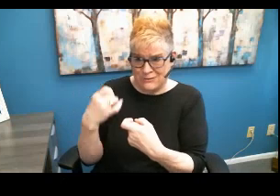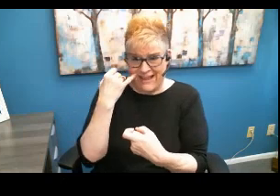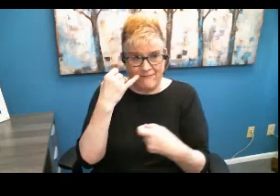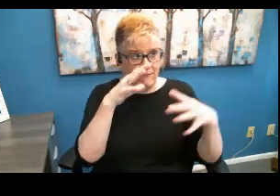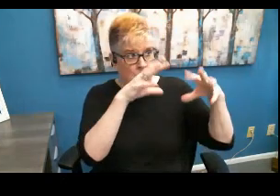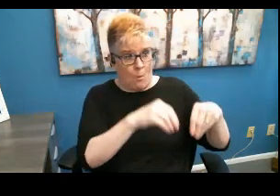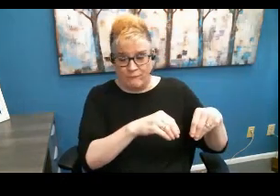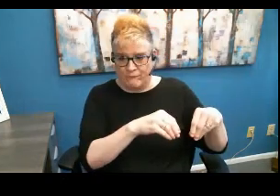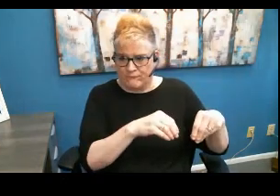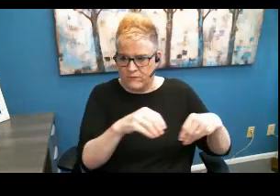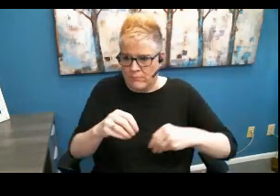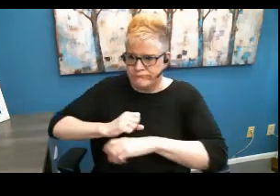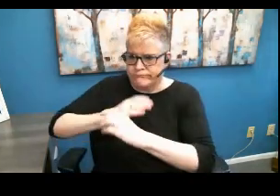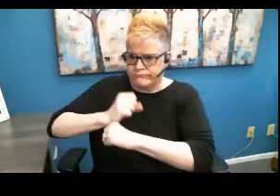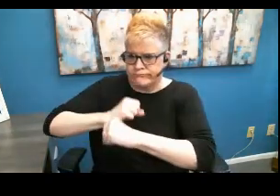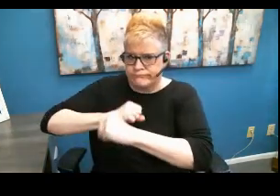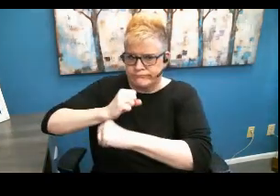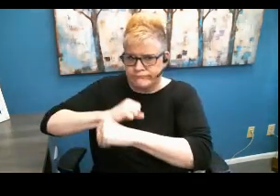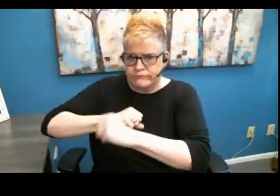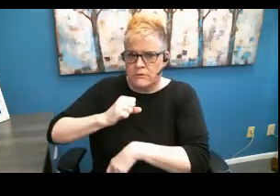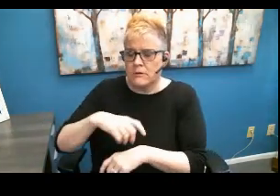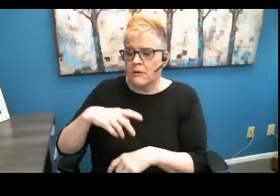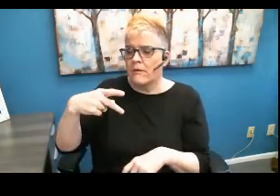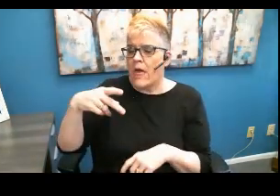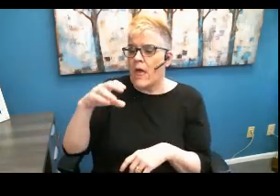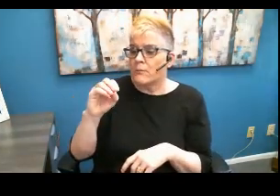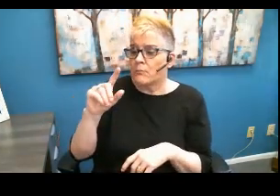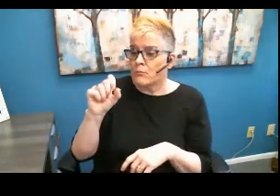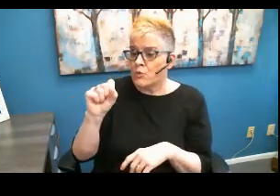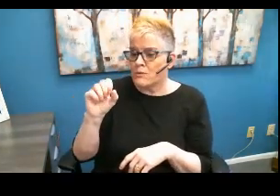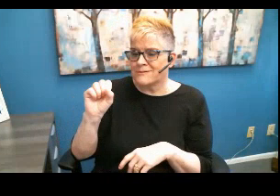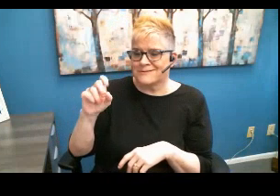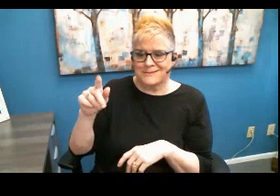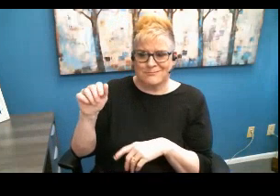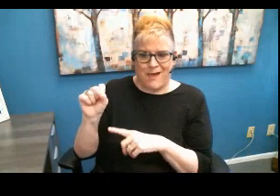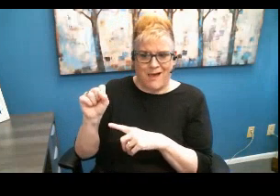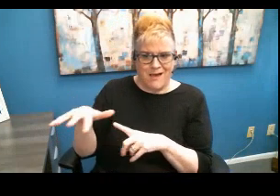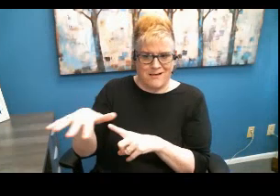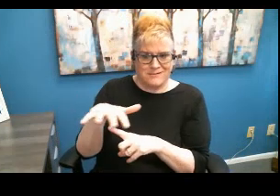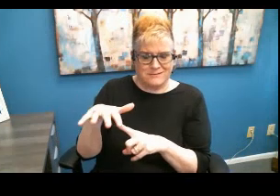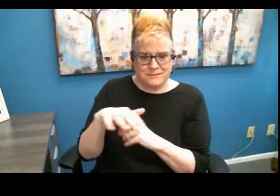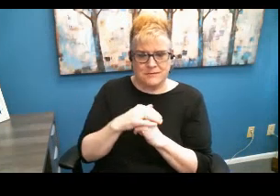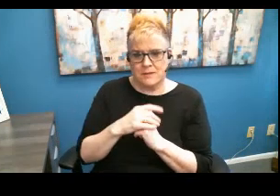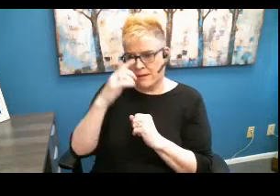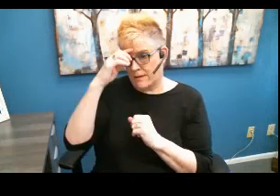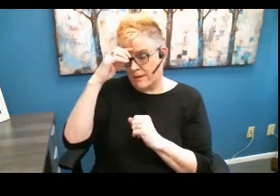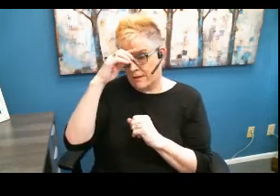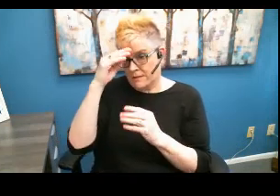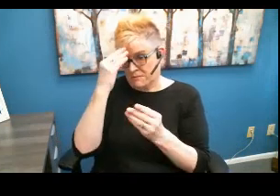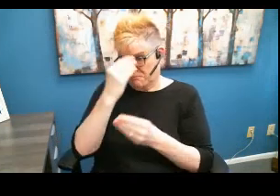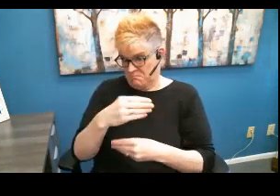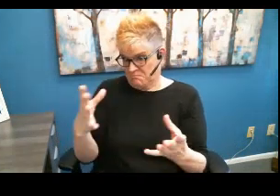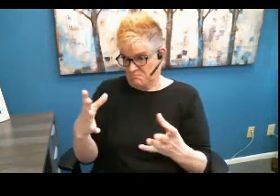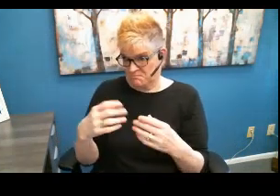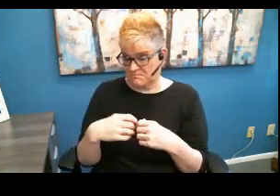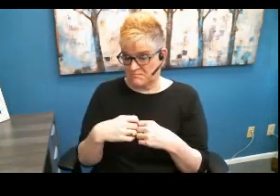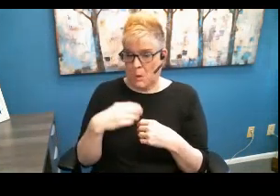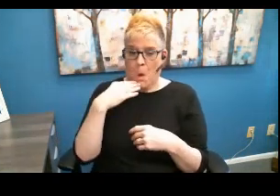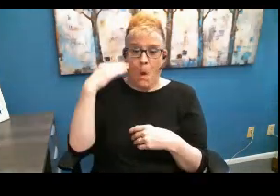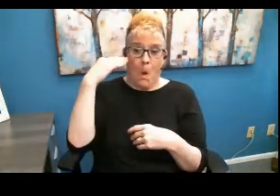failures. And then you have pools and spas. So something to know about residential appliances. It's true for